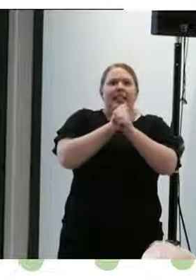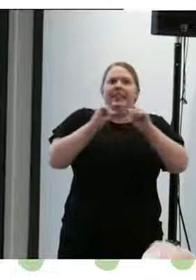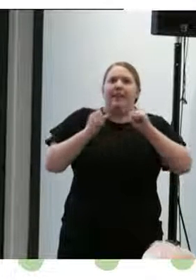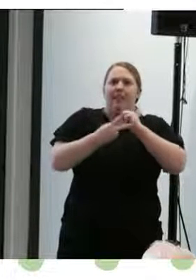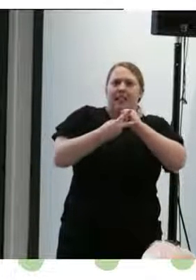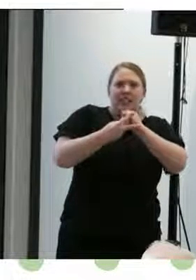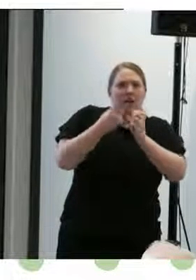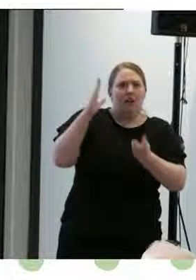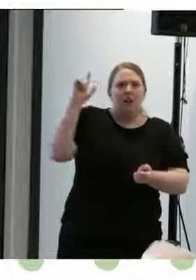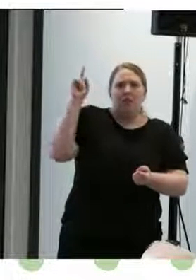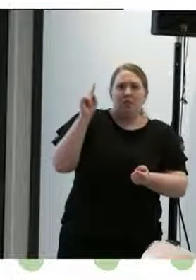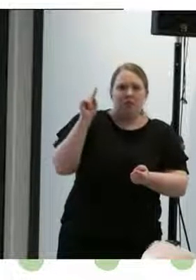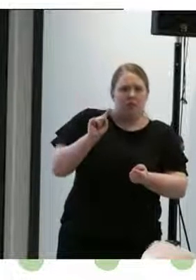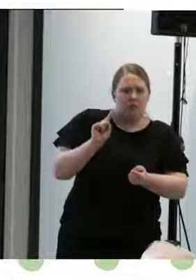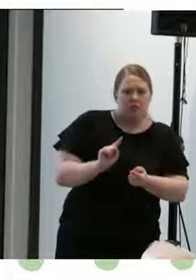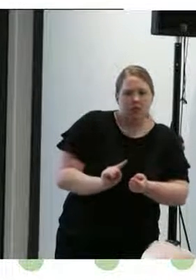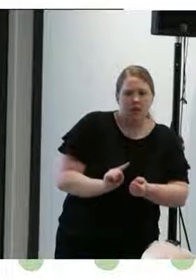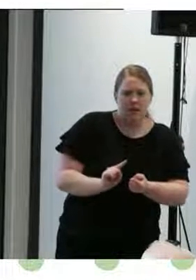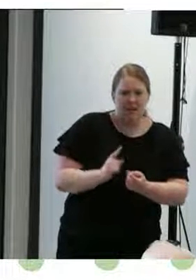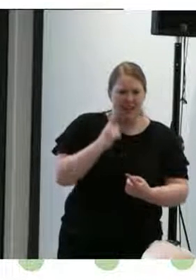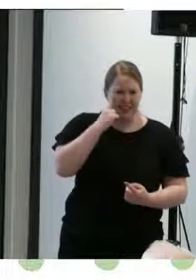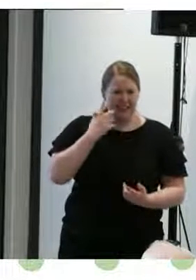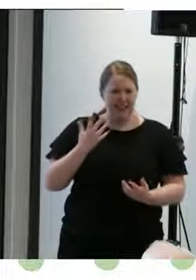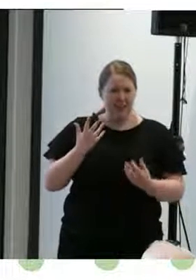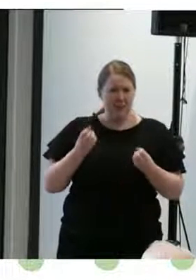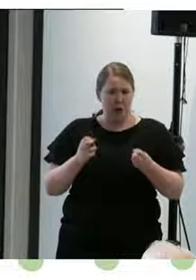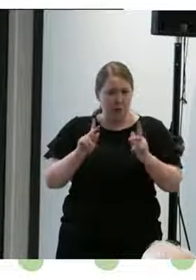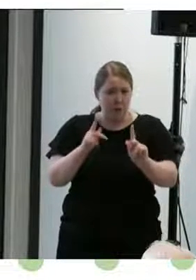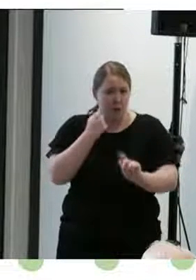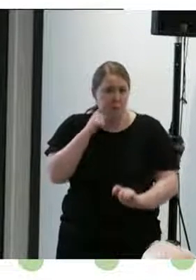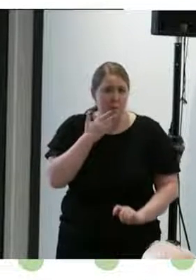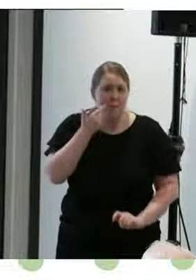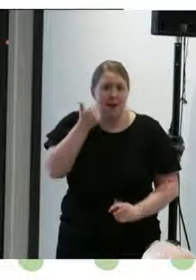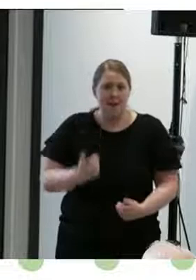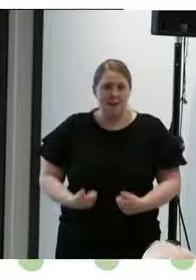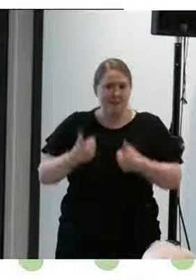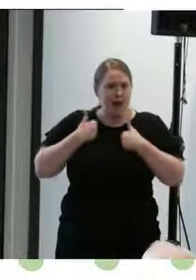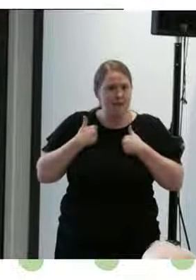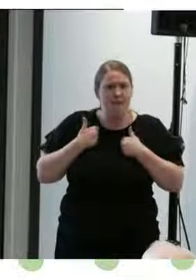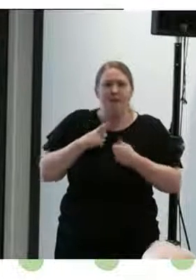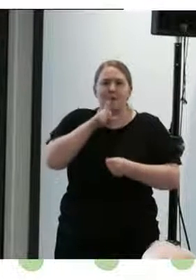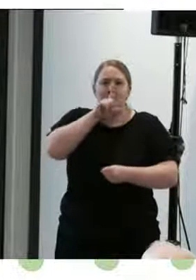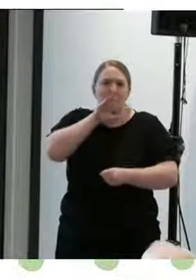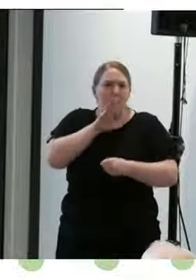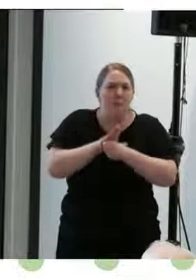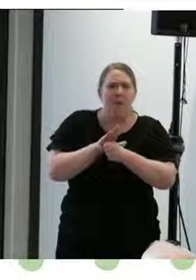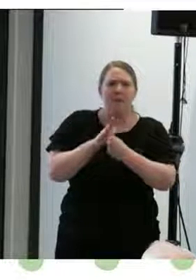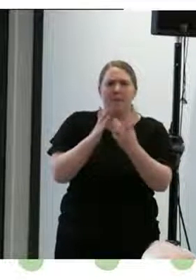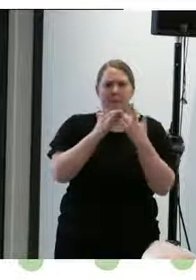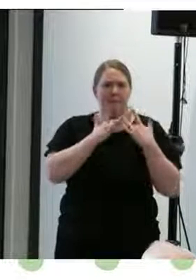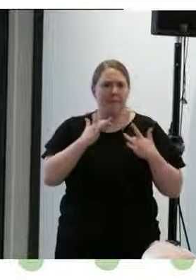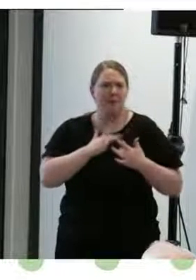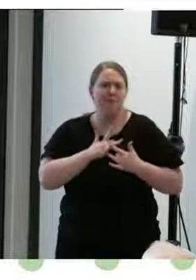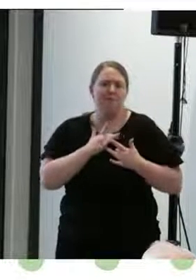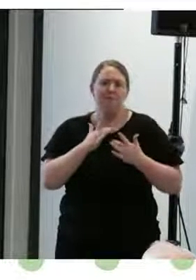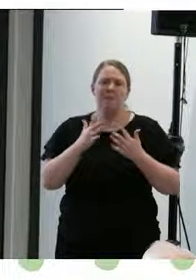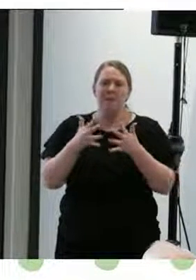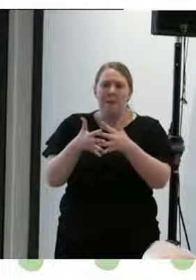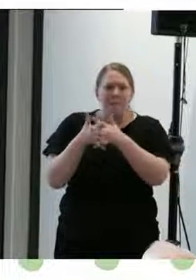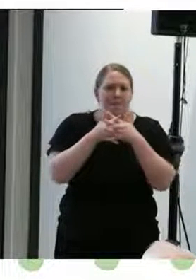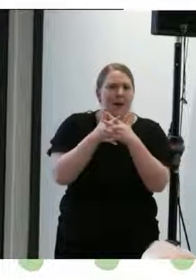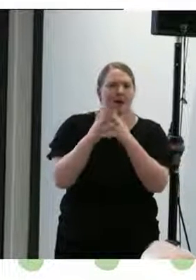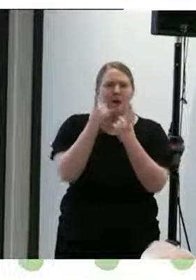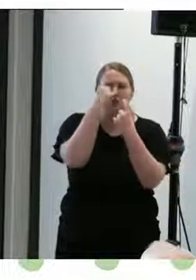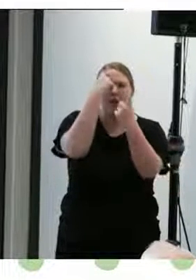many workers, this chance to give your children a better life, the promise at the heart of the American dream, is fading away.